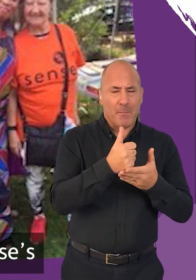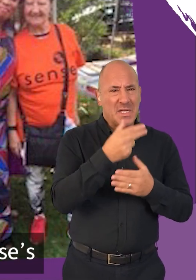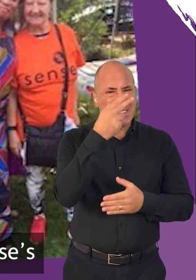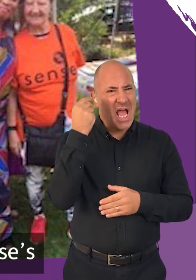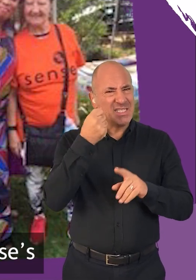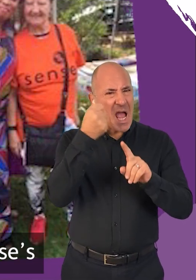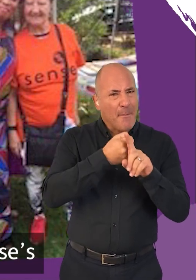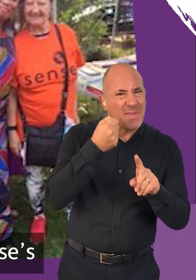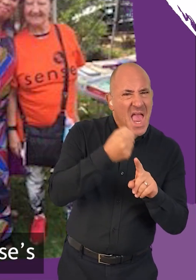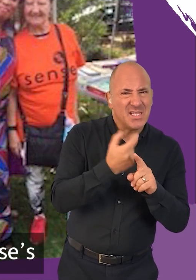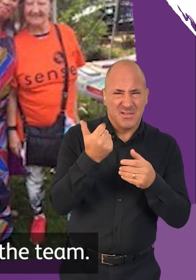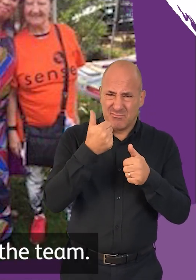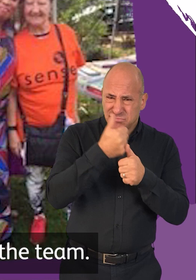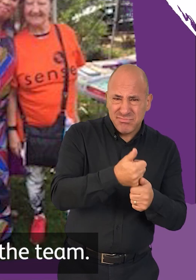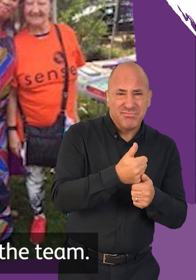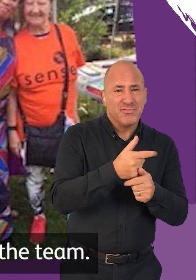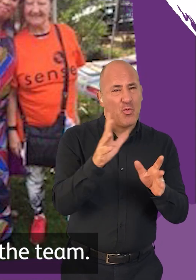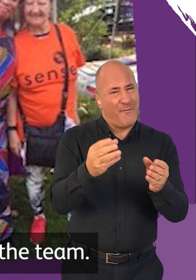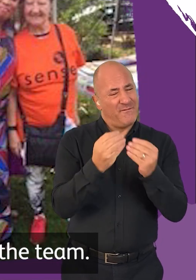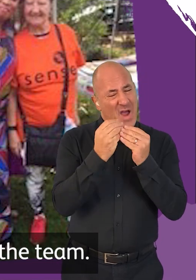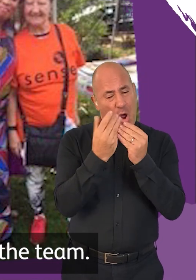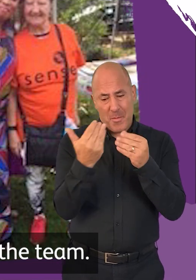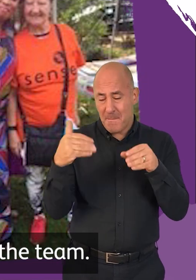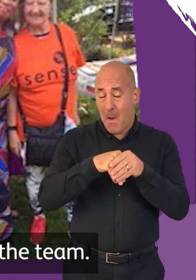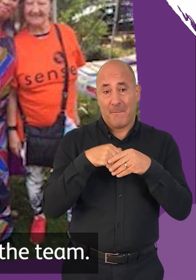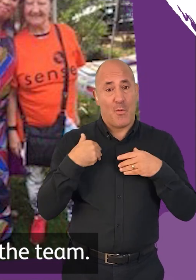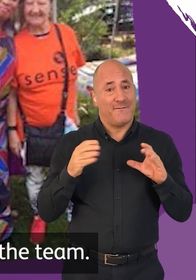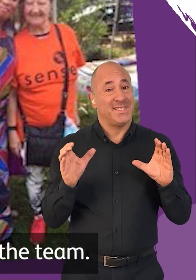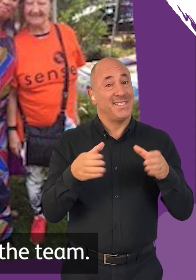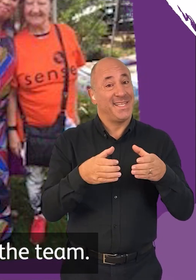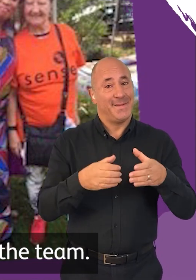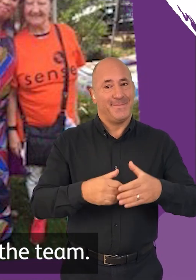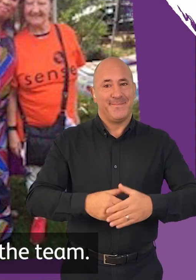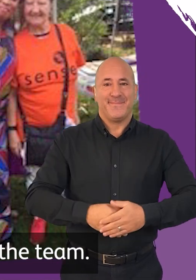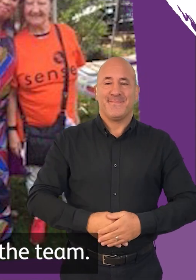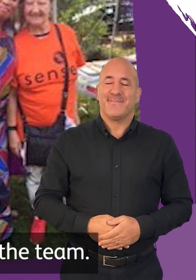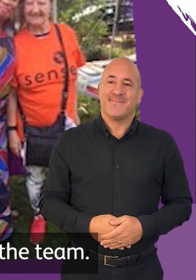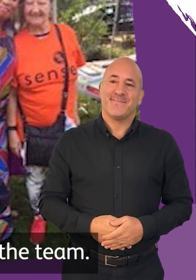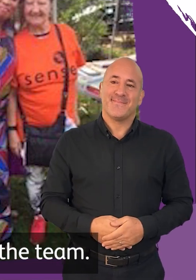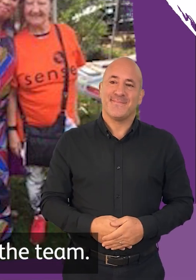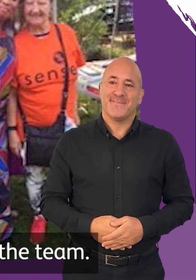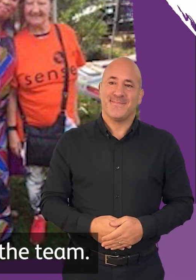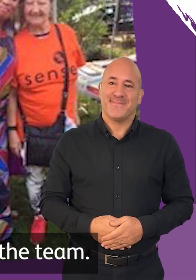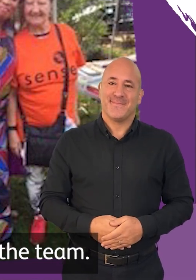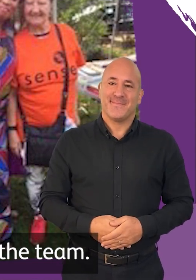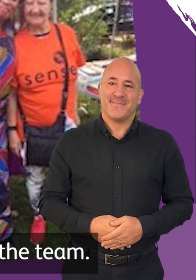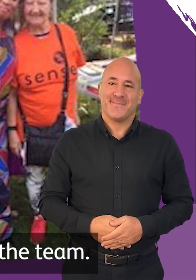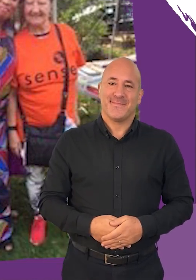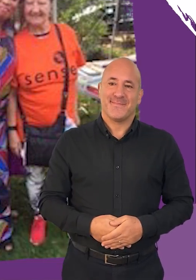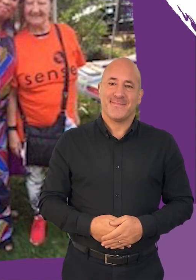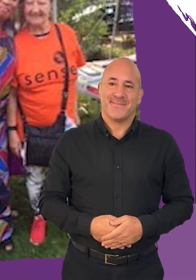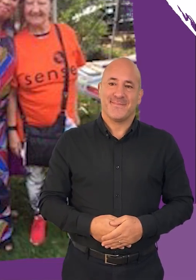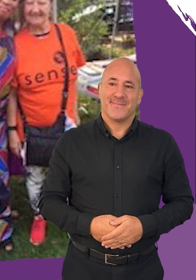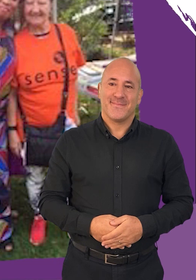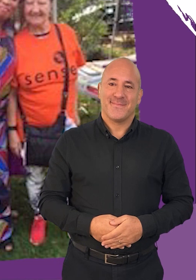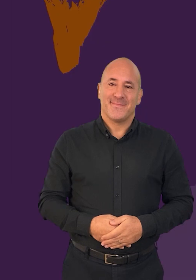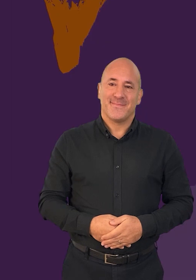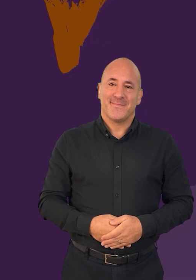always been supportive of all of Sense's campaigns and is a much valued member of the team.